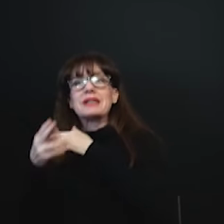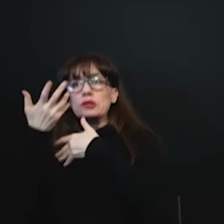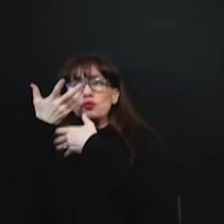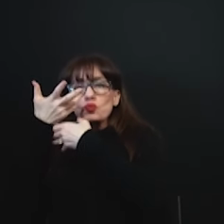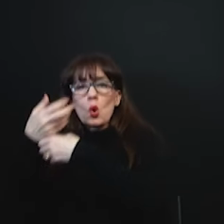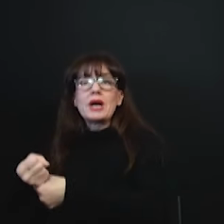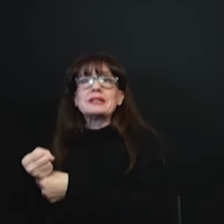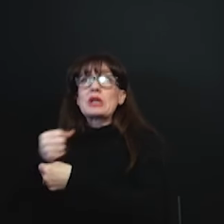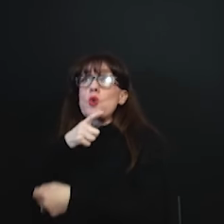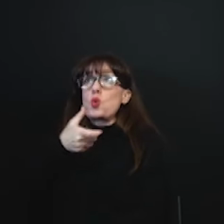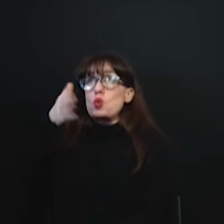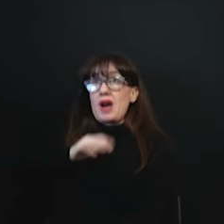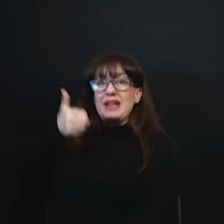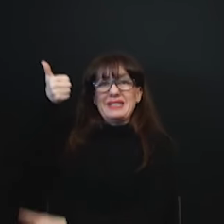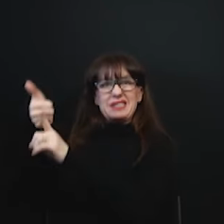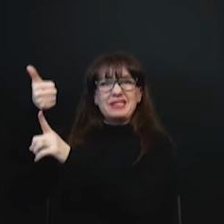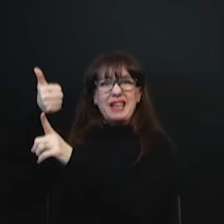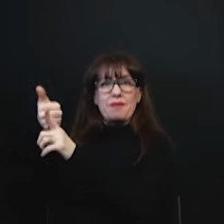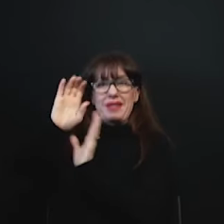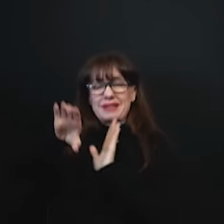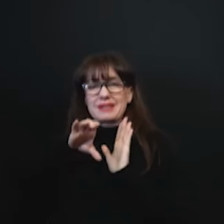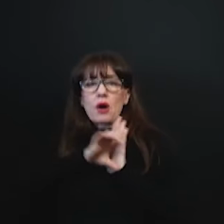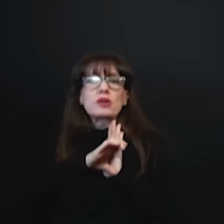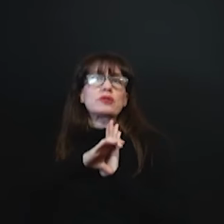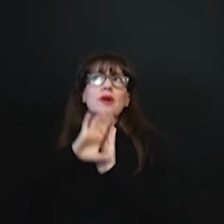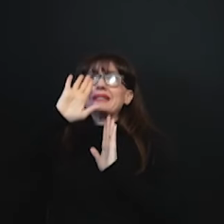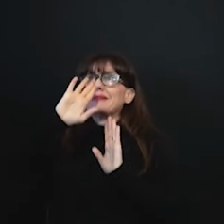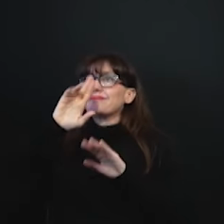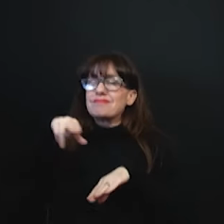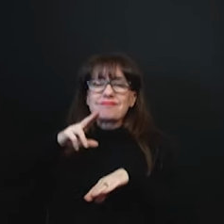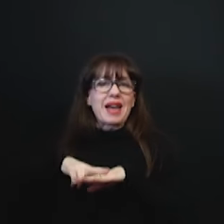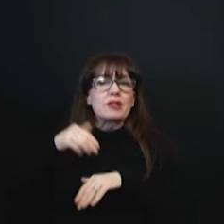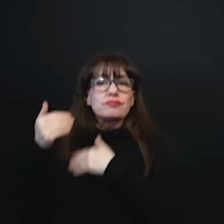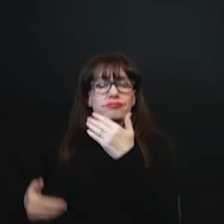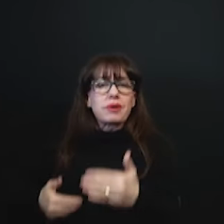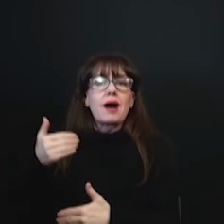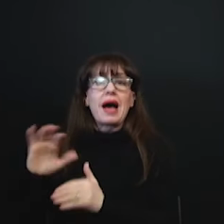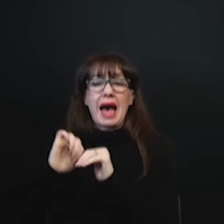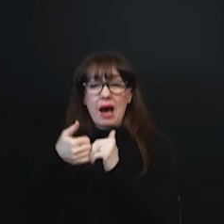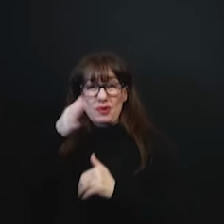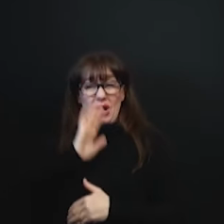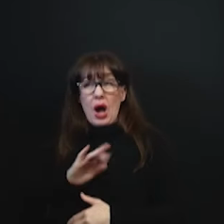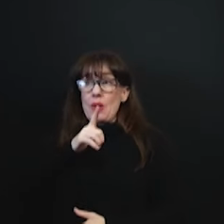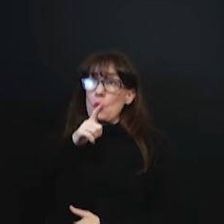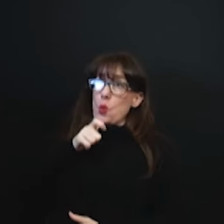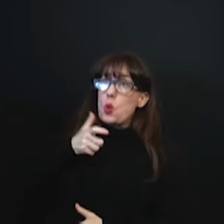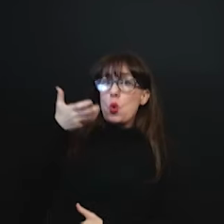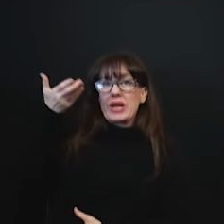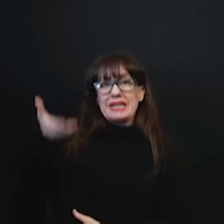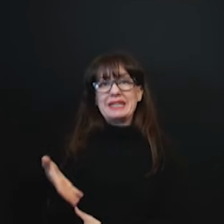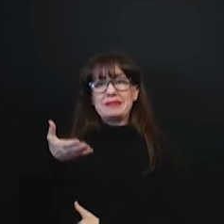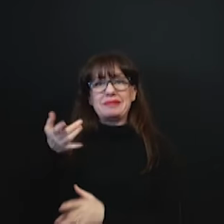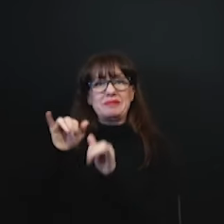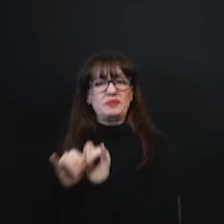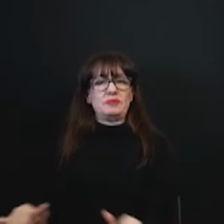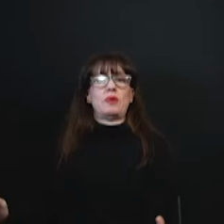trusting in who God is by his character, by his nature, how God is and who God is are one and the